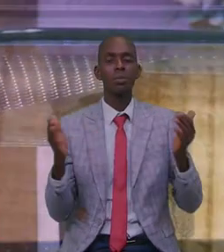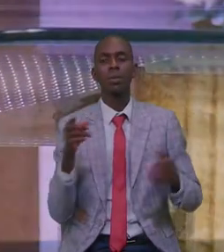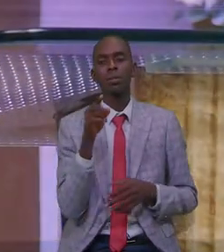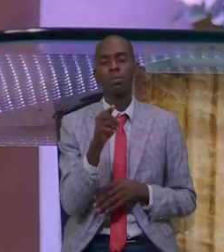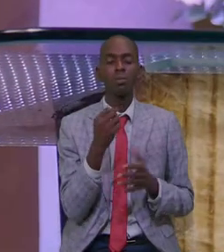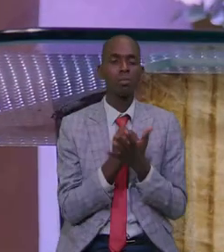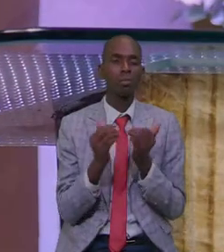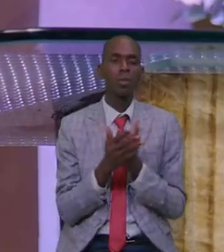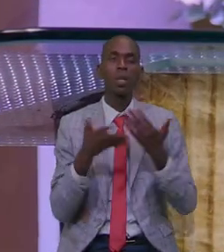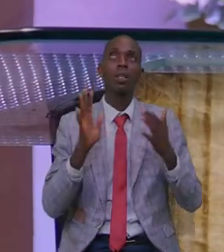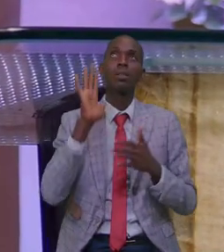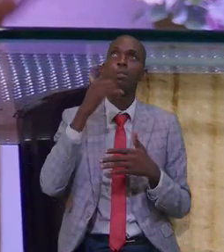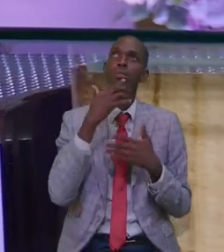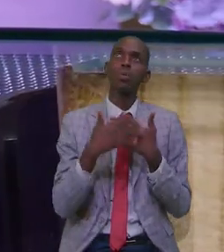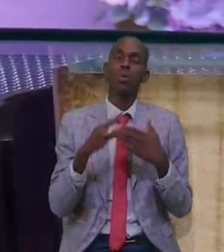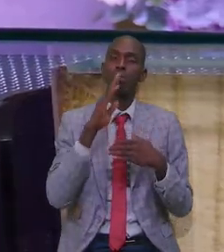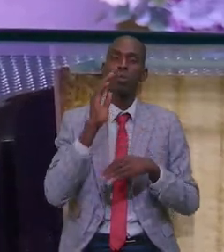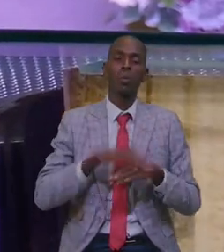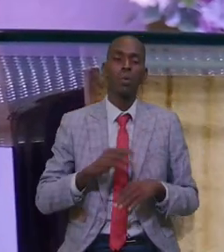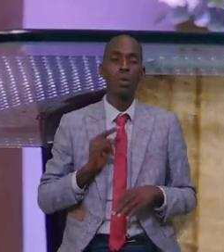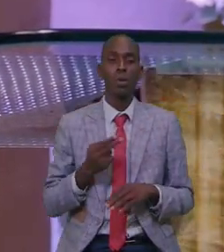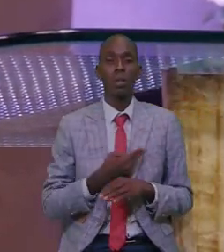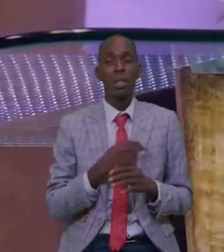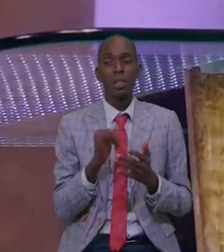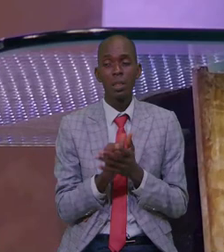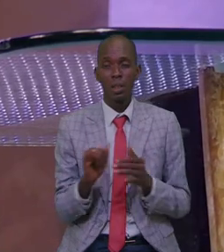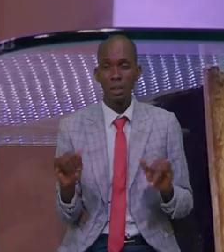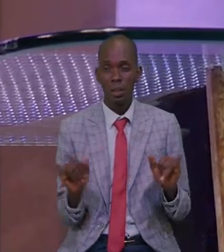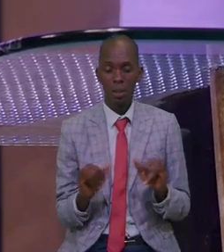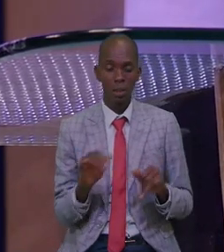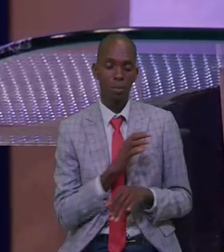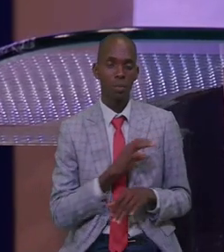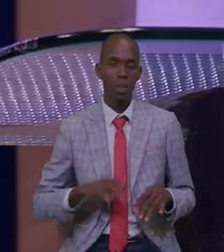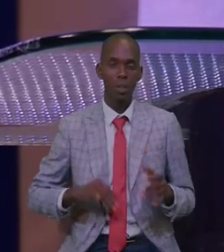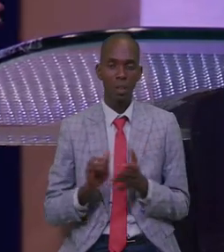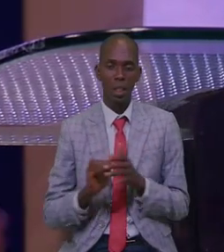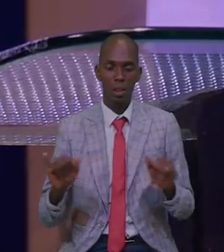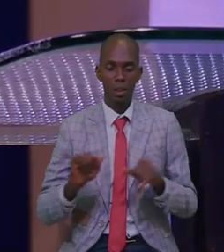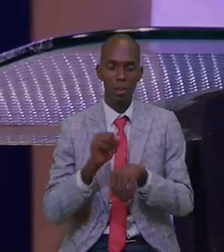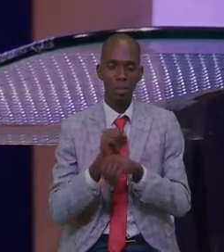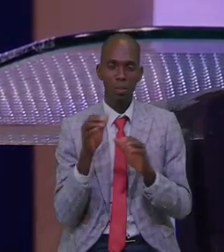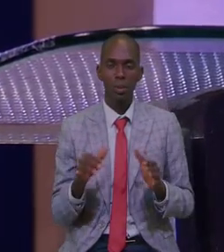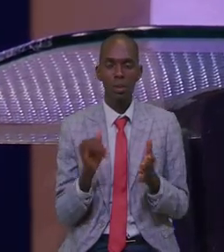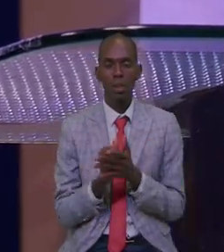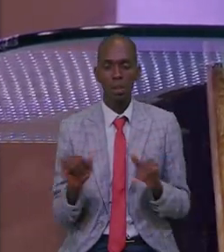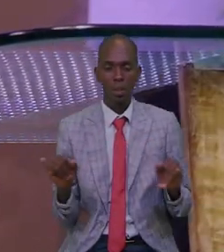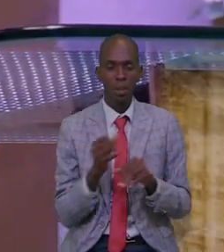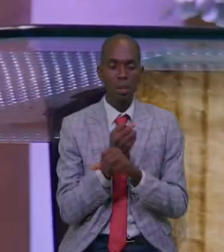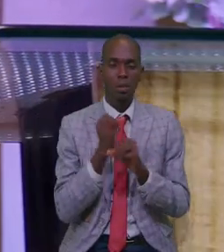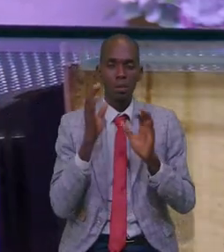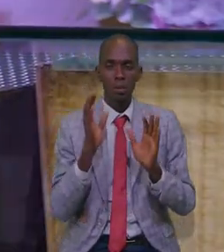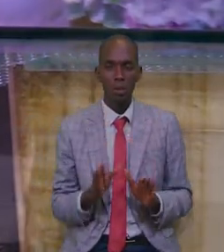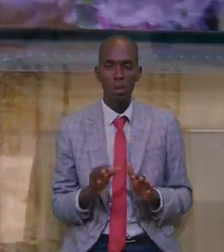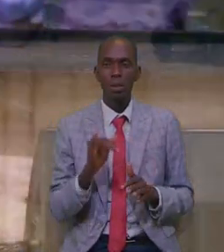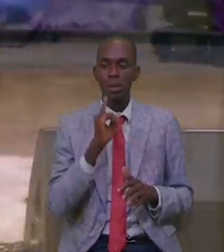be upon us. It says that same Christ, that same stone, that same Savior is